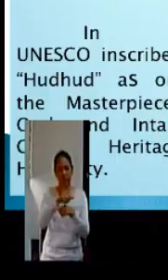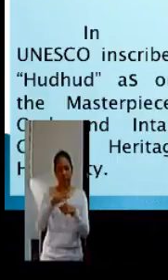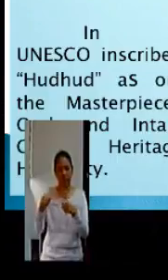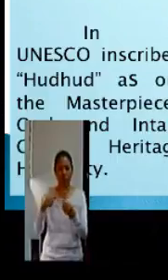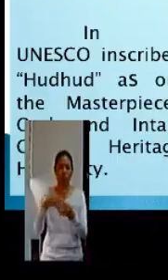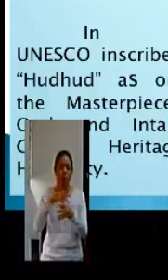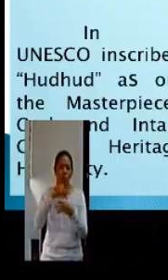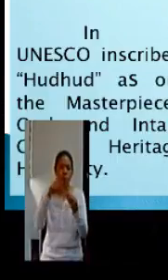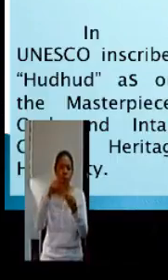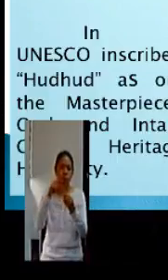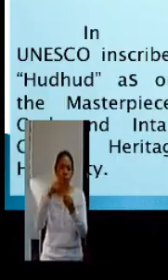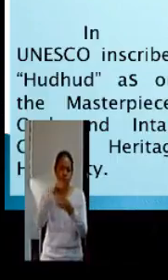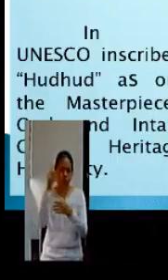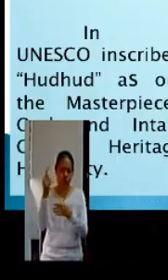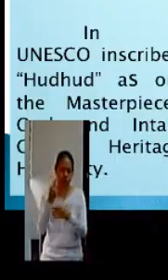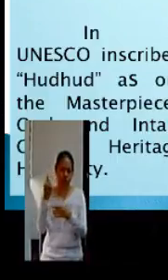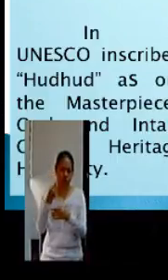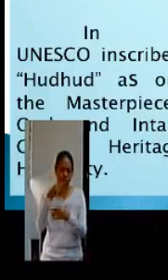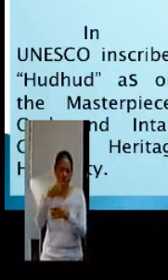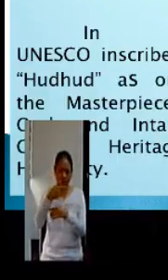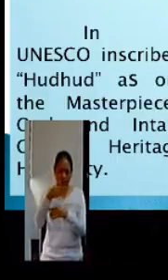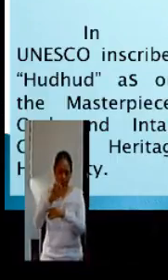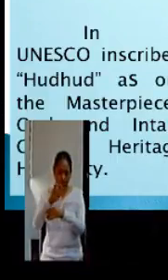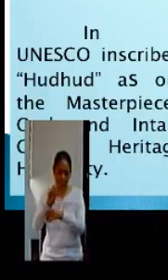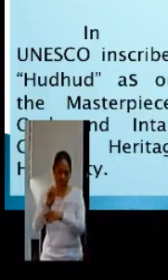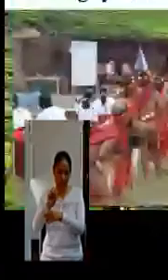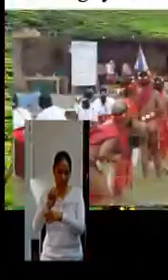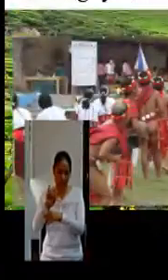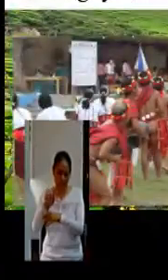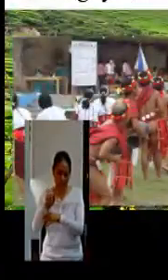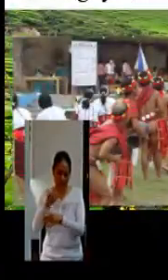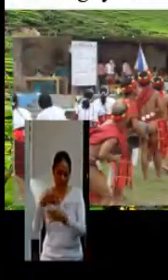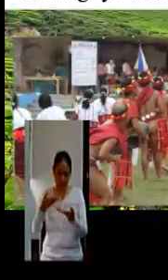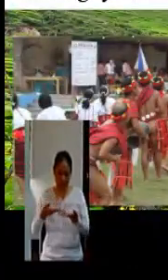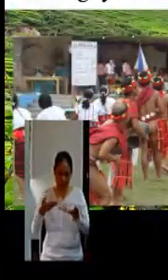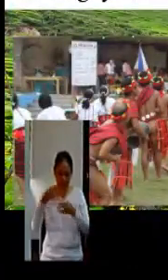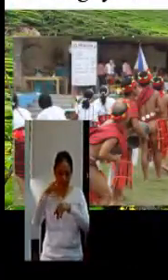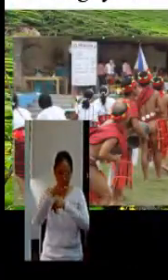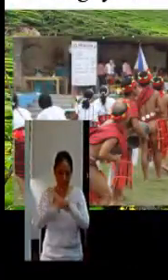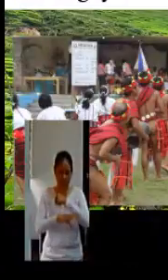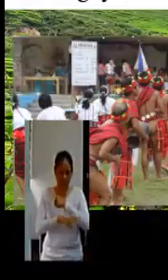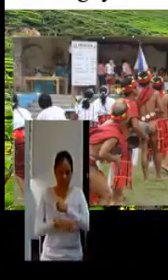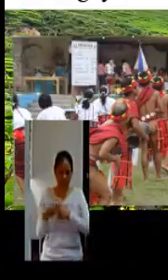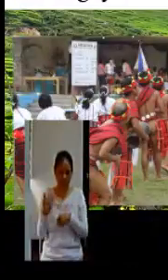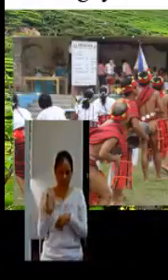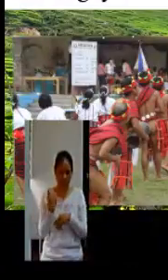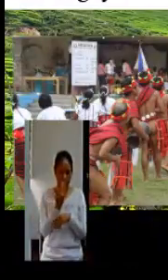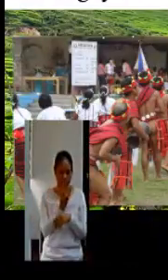site in the country. Next, please. So we are